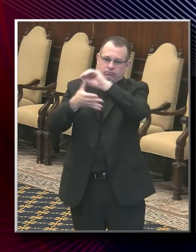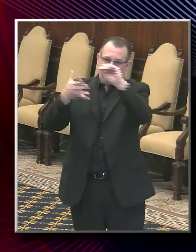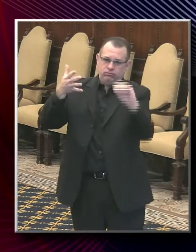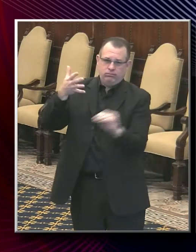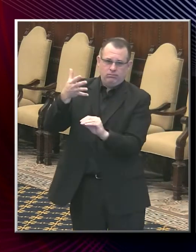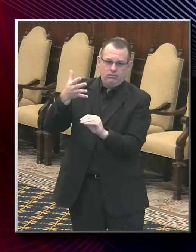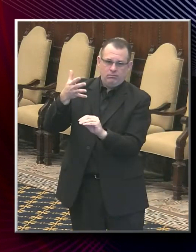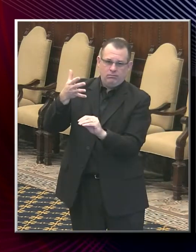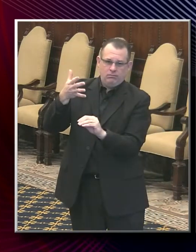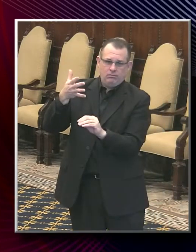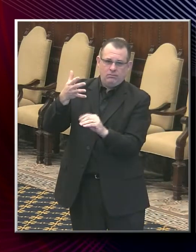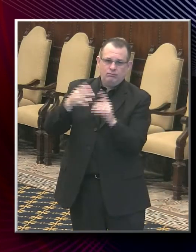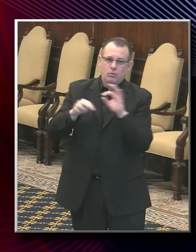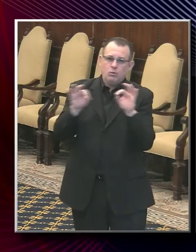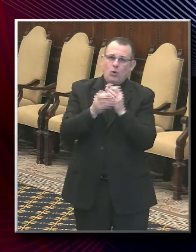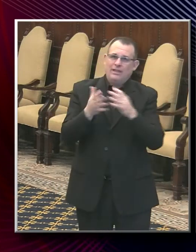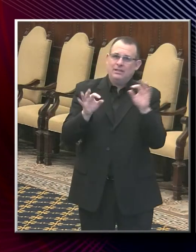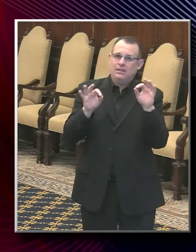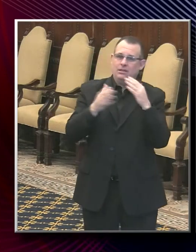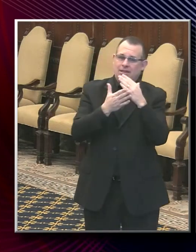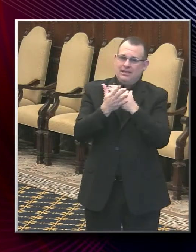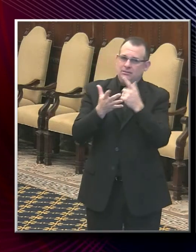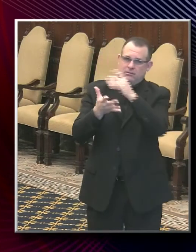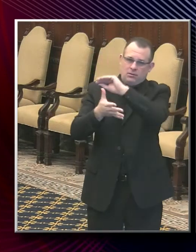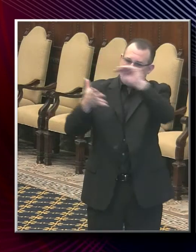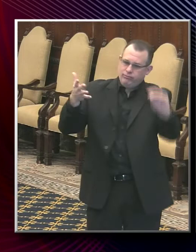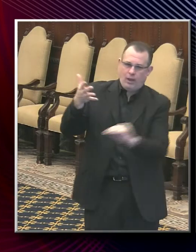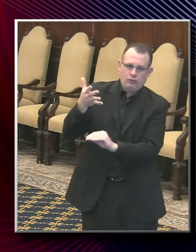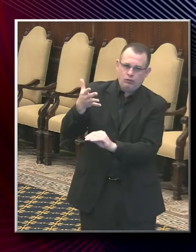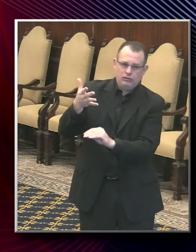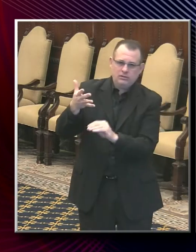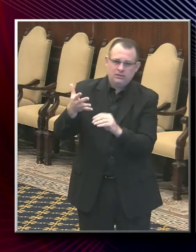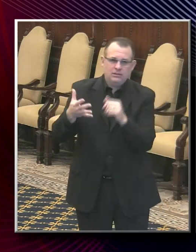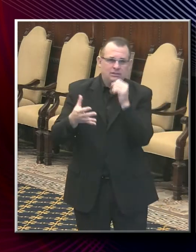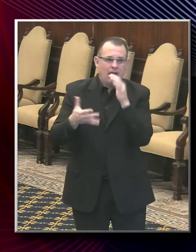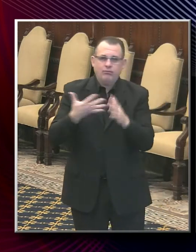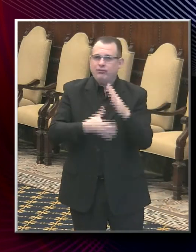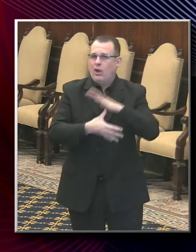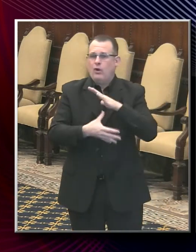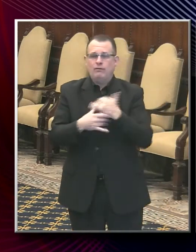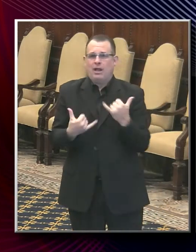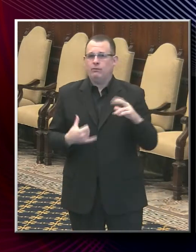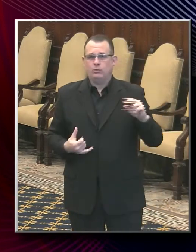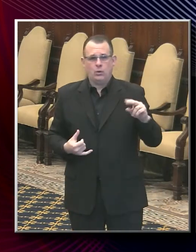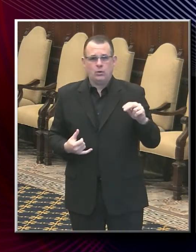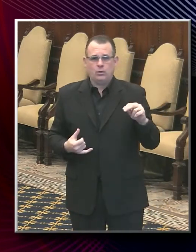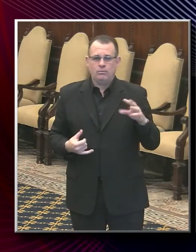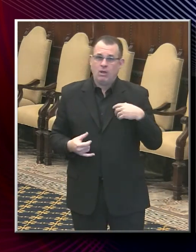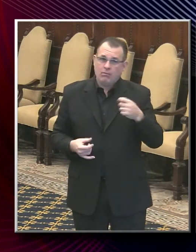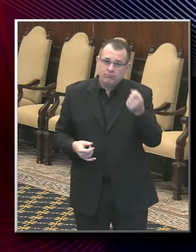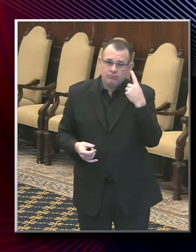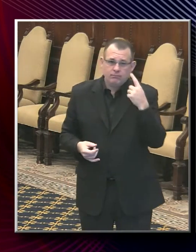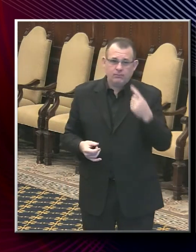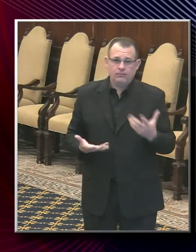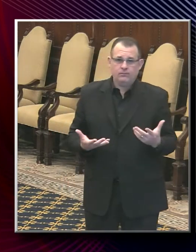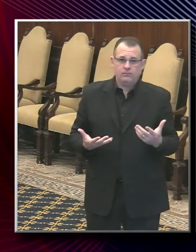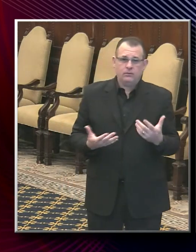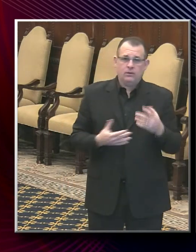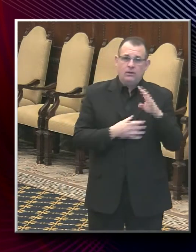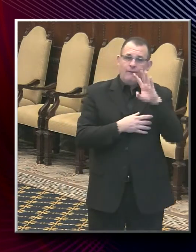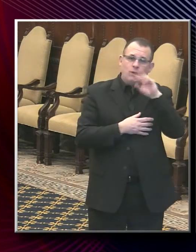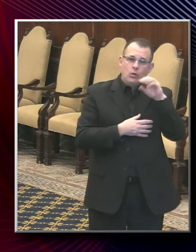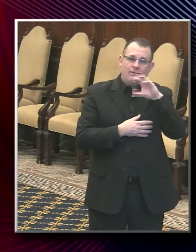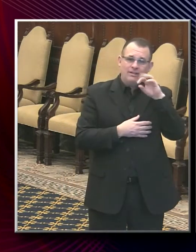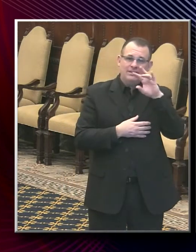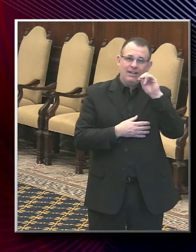most important thing on our list right now in the upcoming couple of days. I mean, we understand that putting 40, 50,